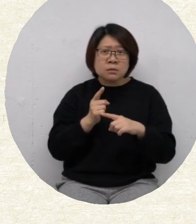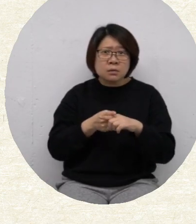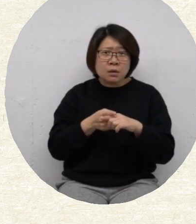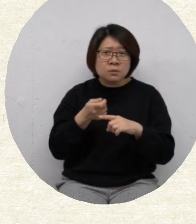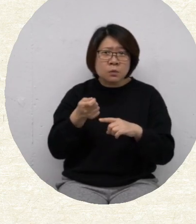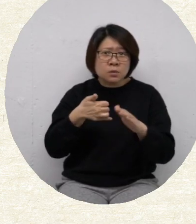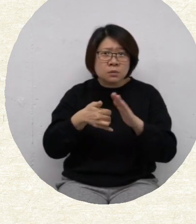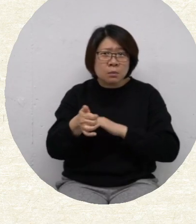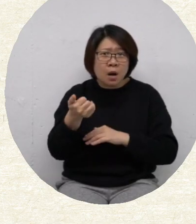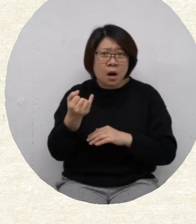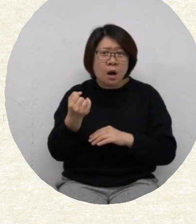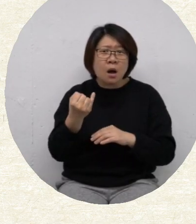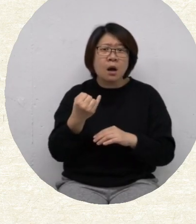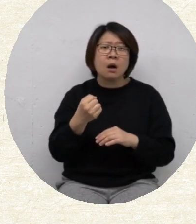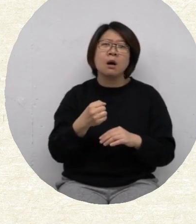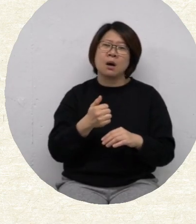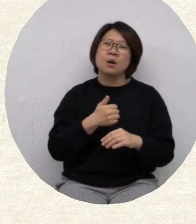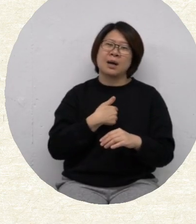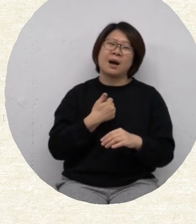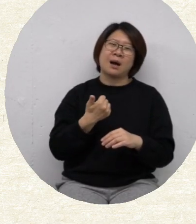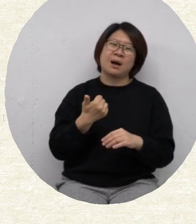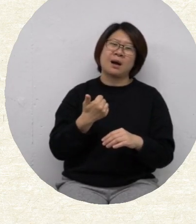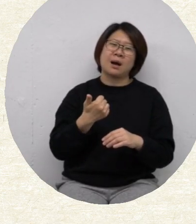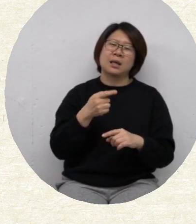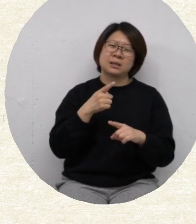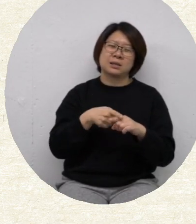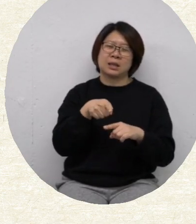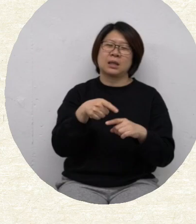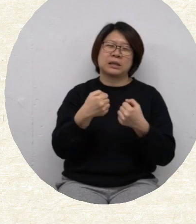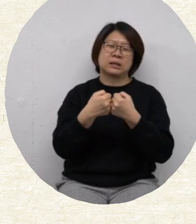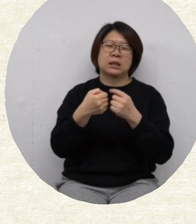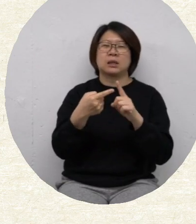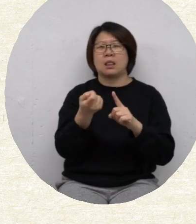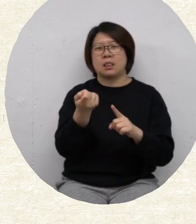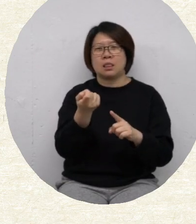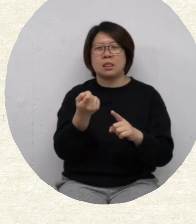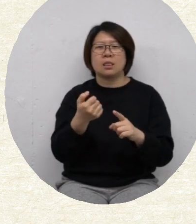think the director of the institution